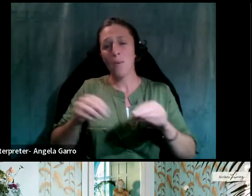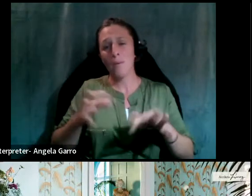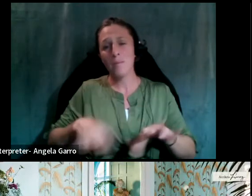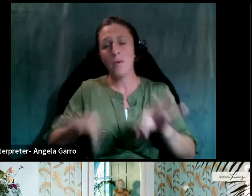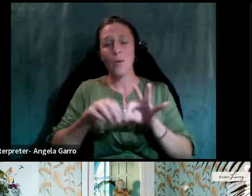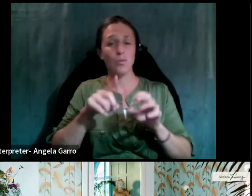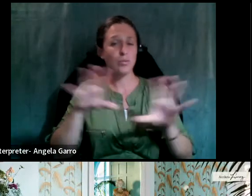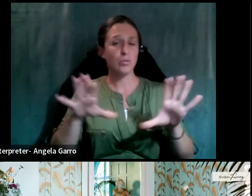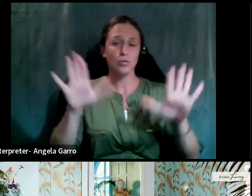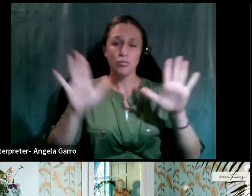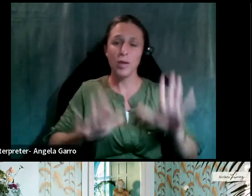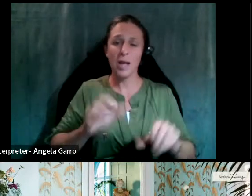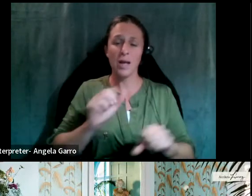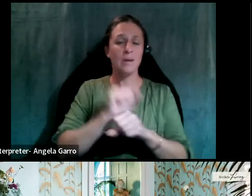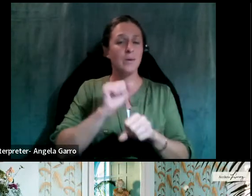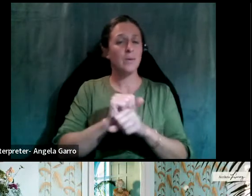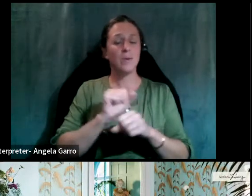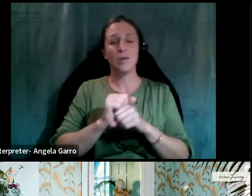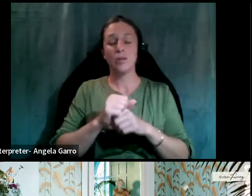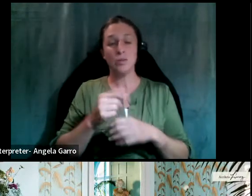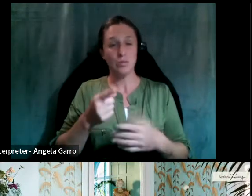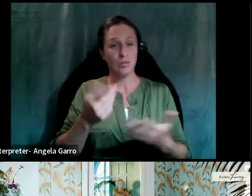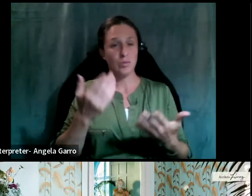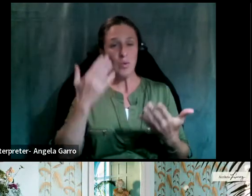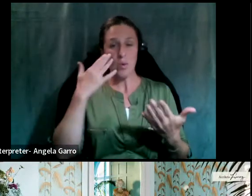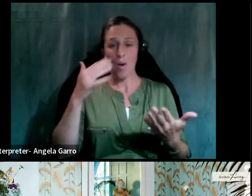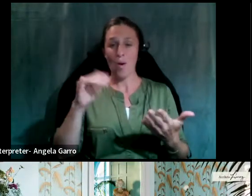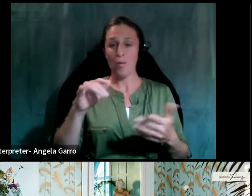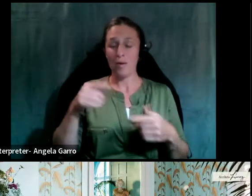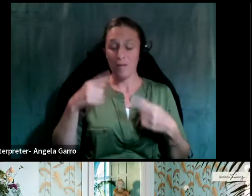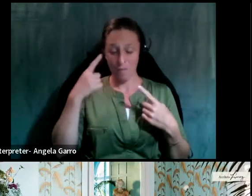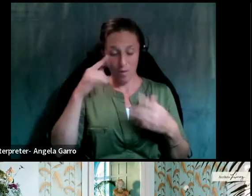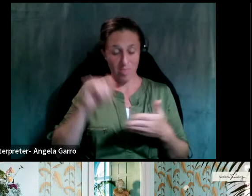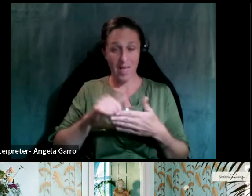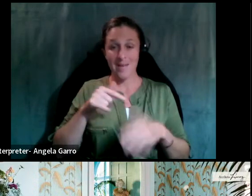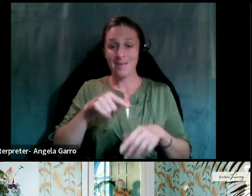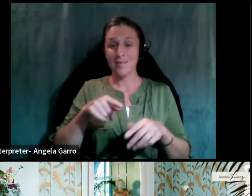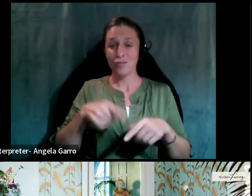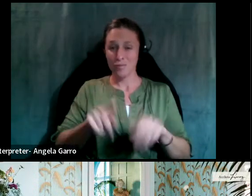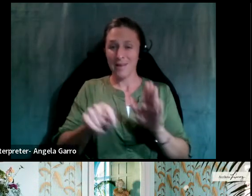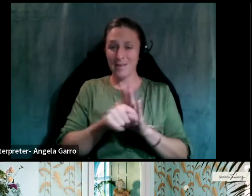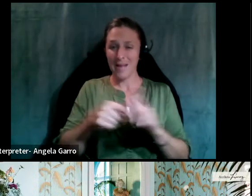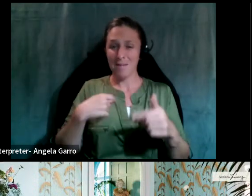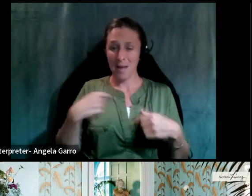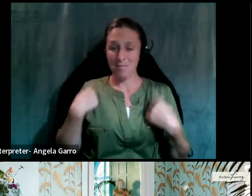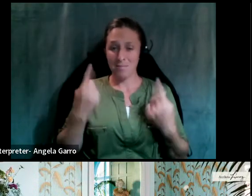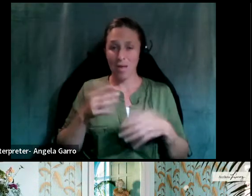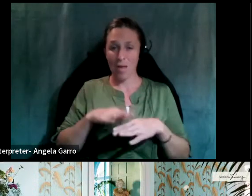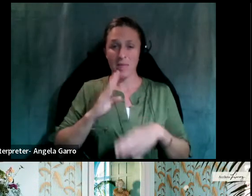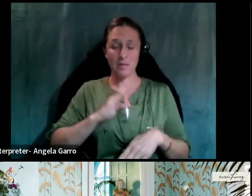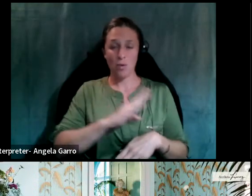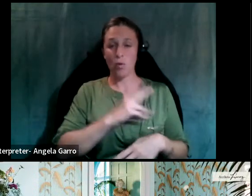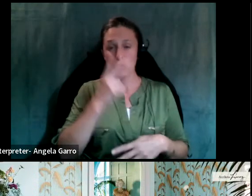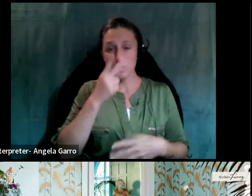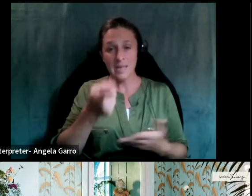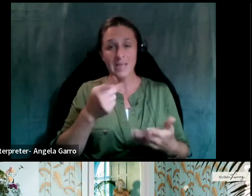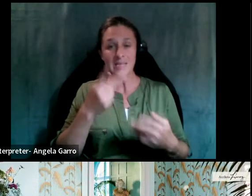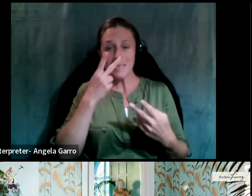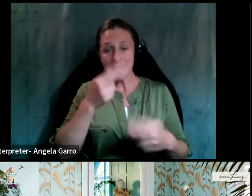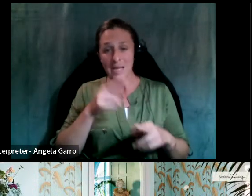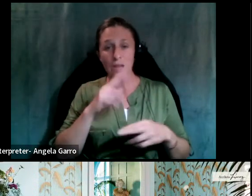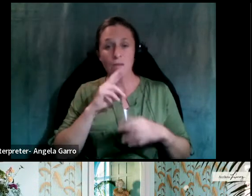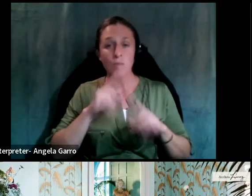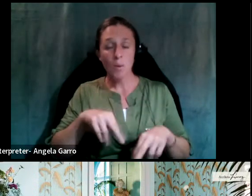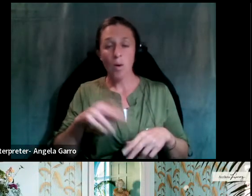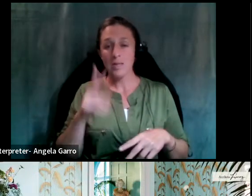So just knowing it for the time that I've been on this board, it's just amazing to see this report on and where we are.